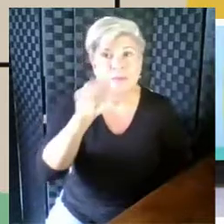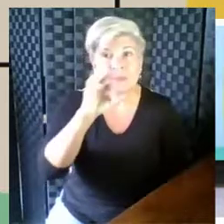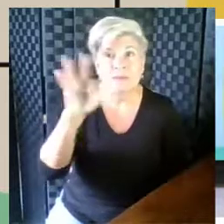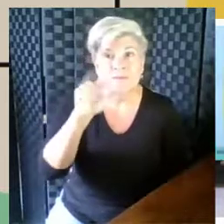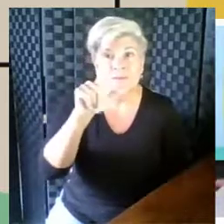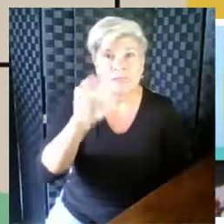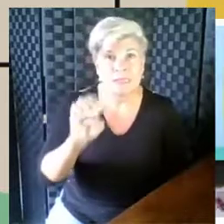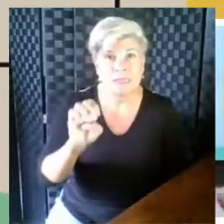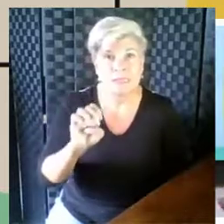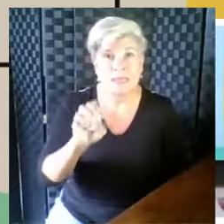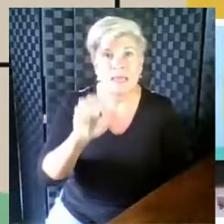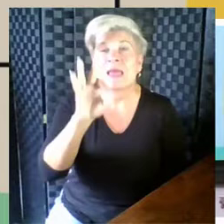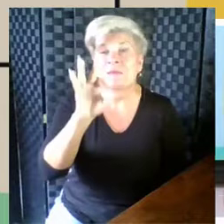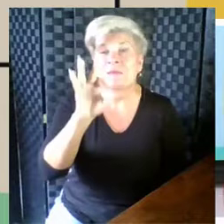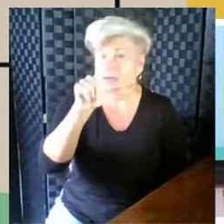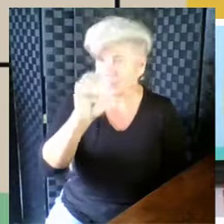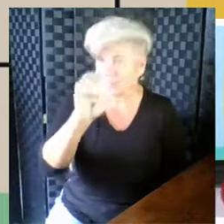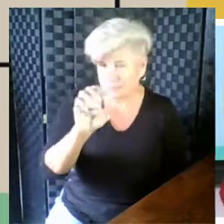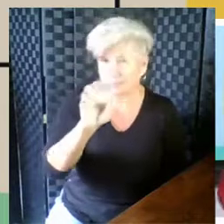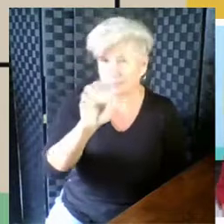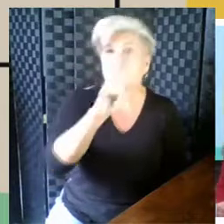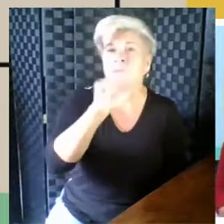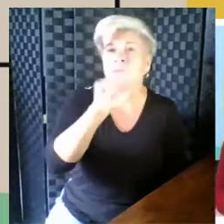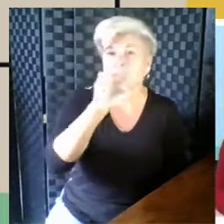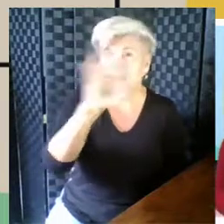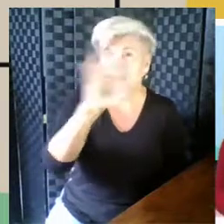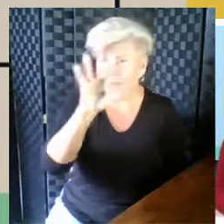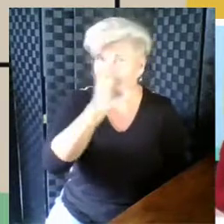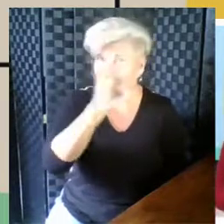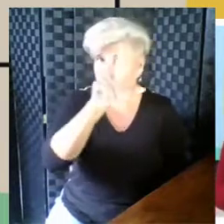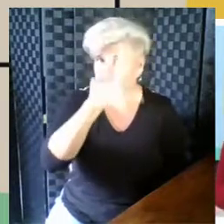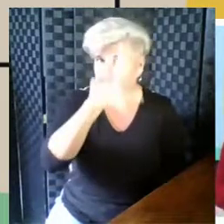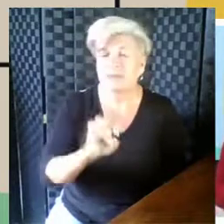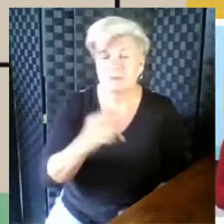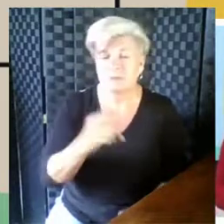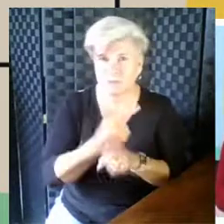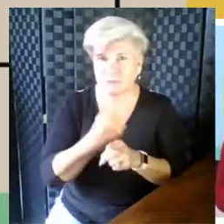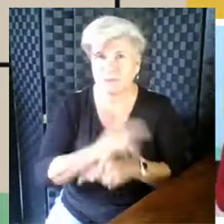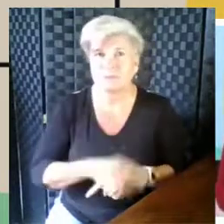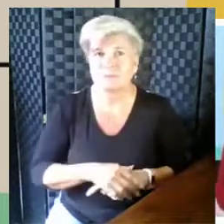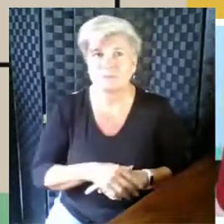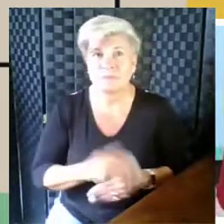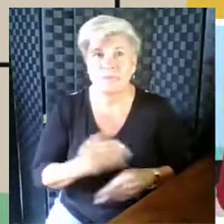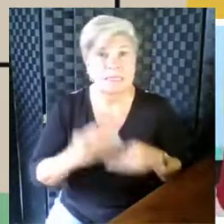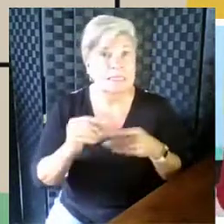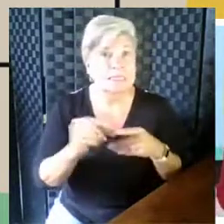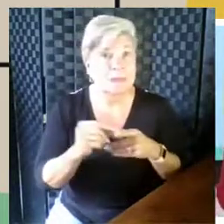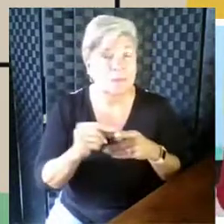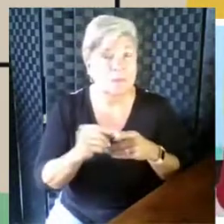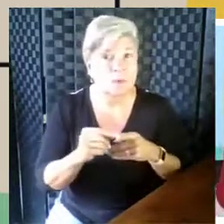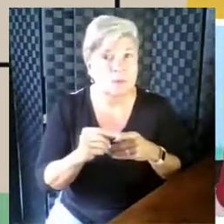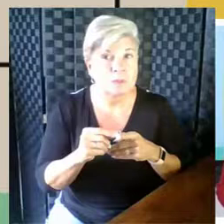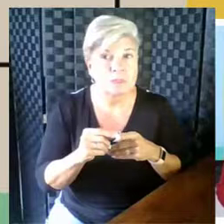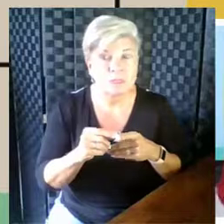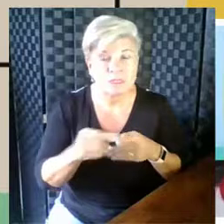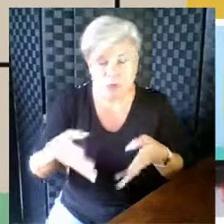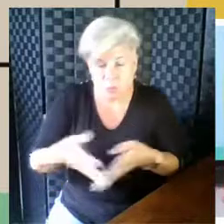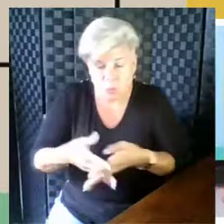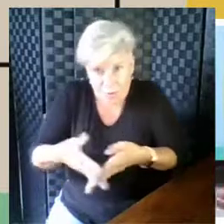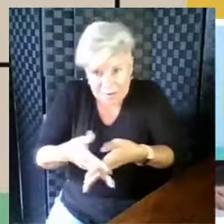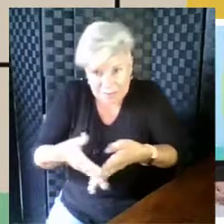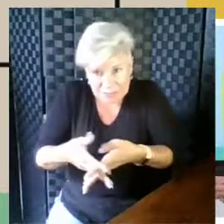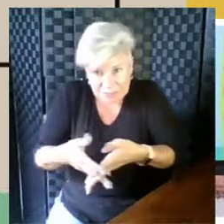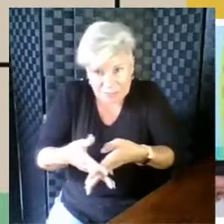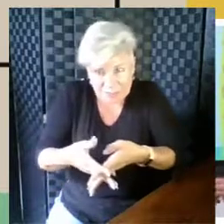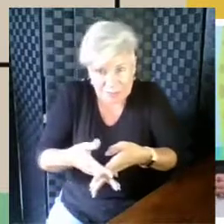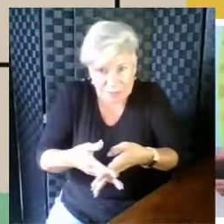Waffle. If you said FLE, you are correct. The next word is cradle. The